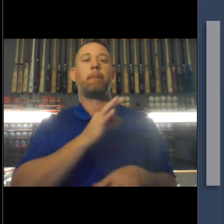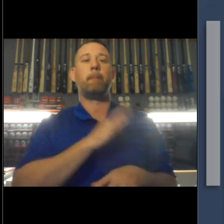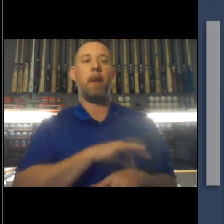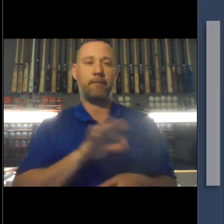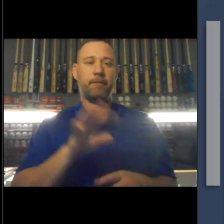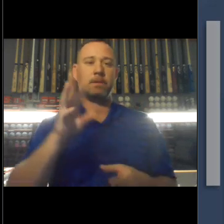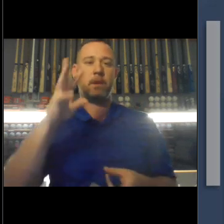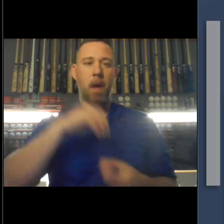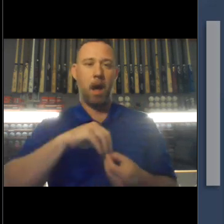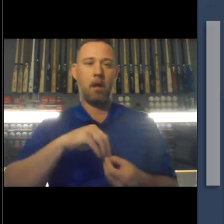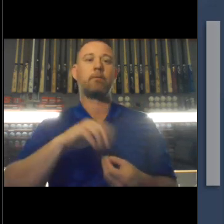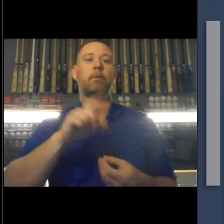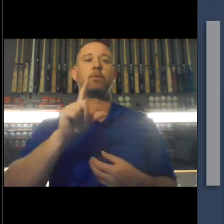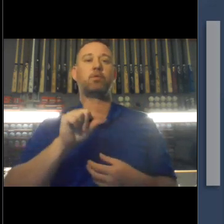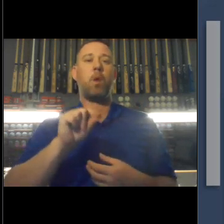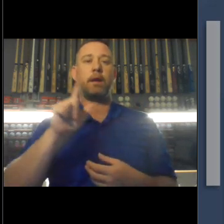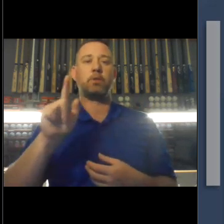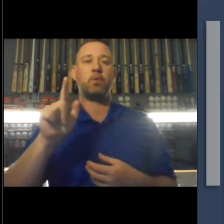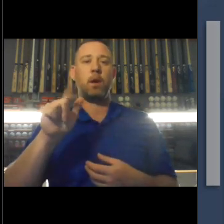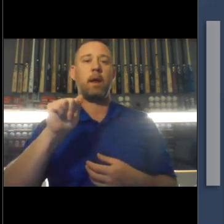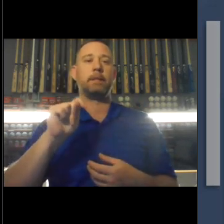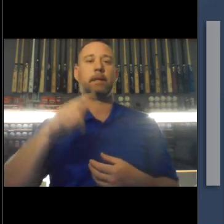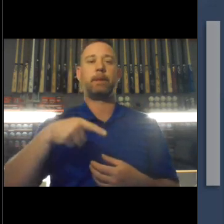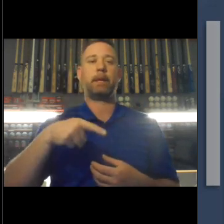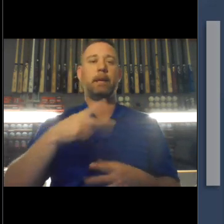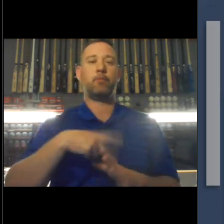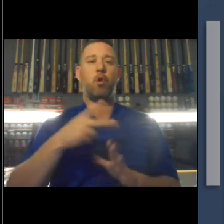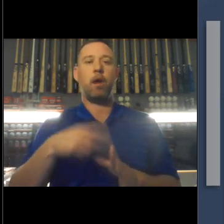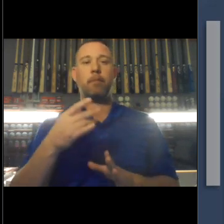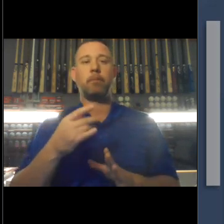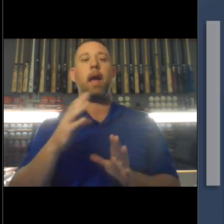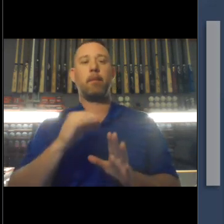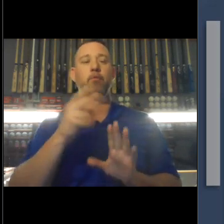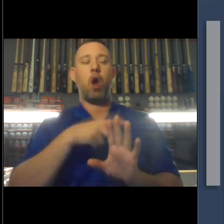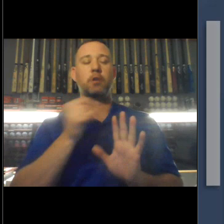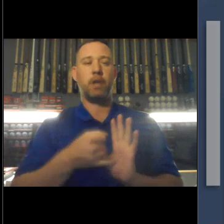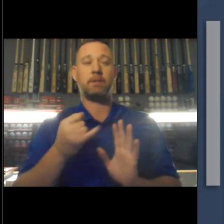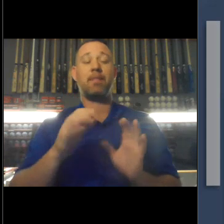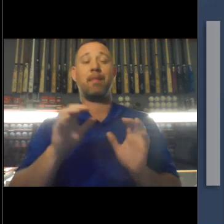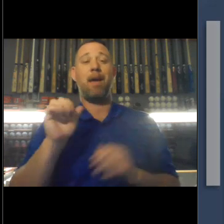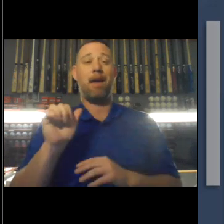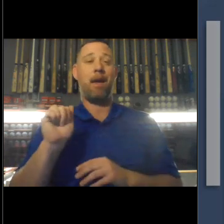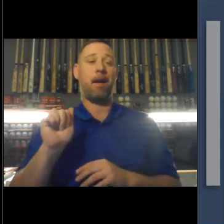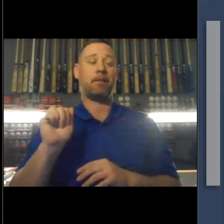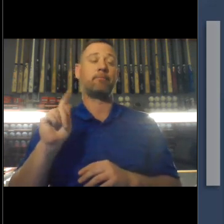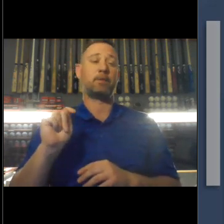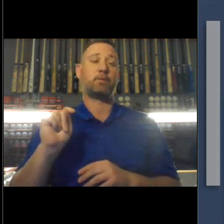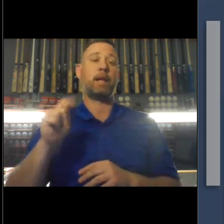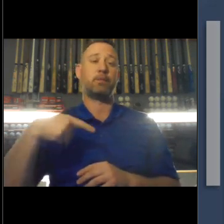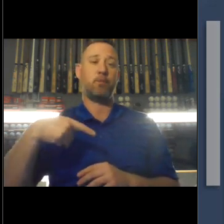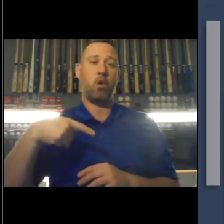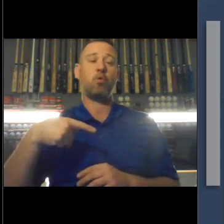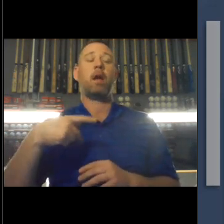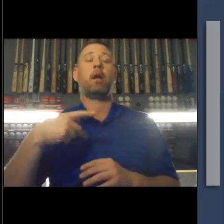compiled from the 2021 ATP programmed projects. The Active Transportation Program is a critical component